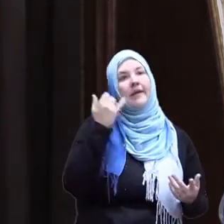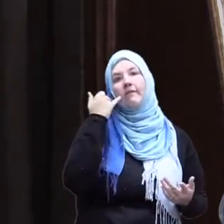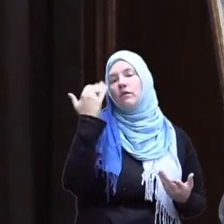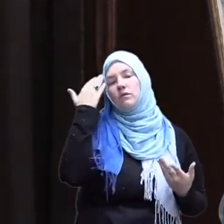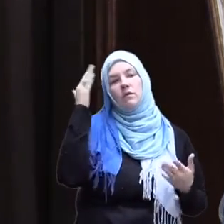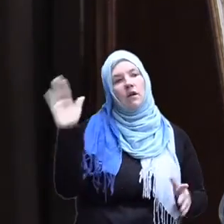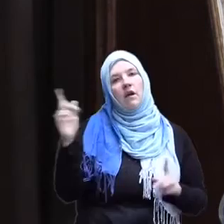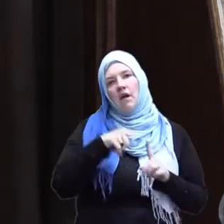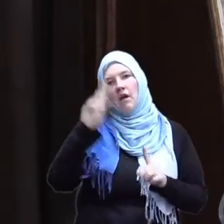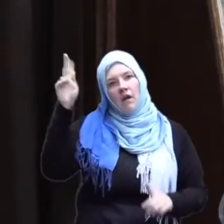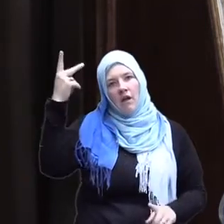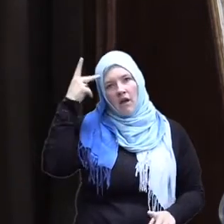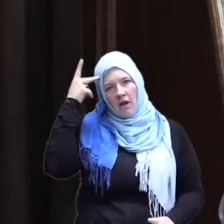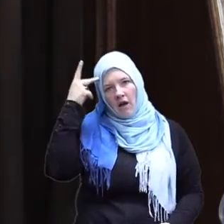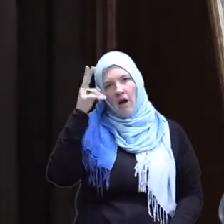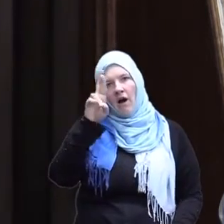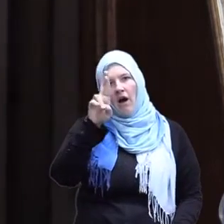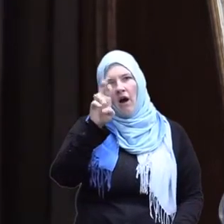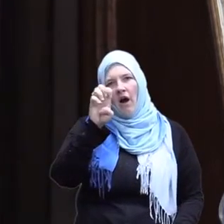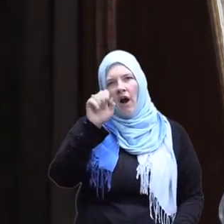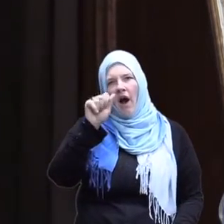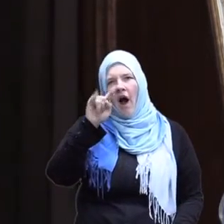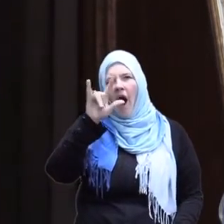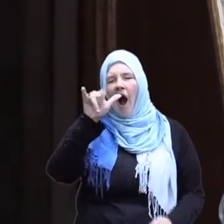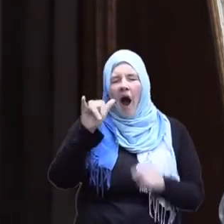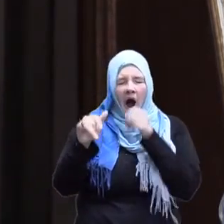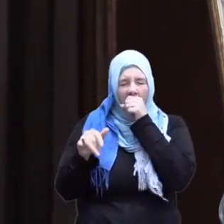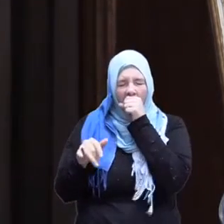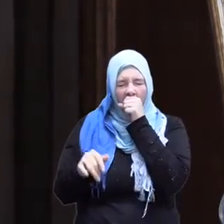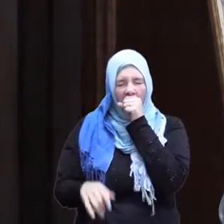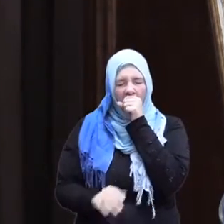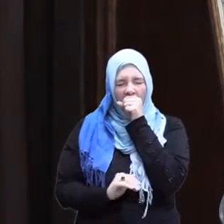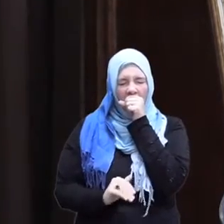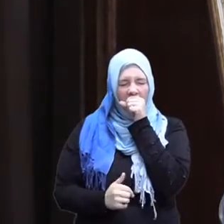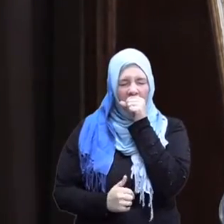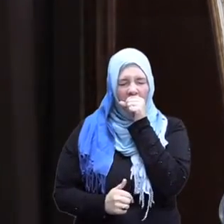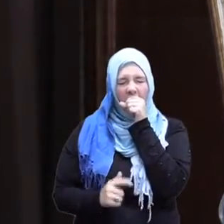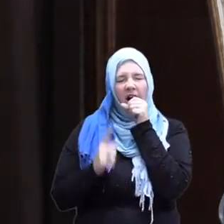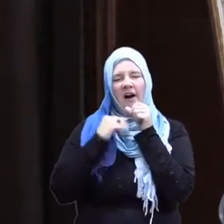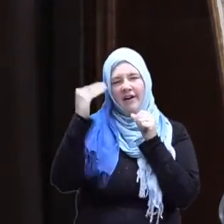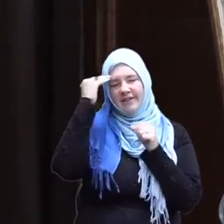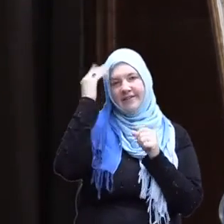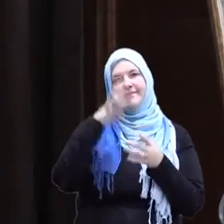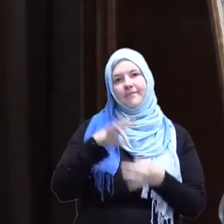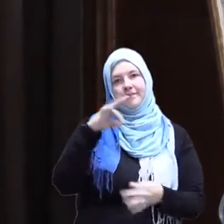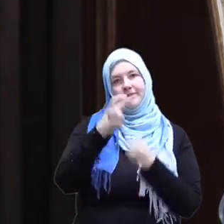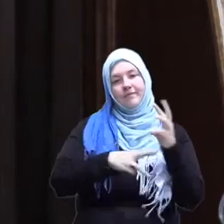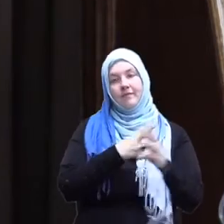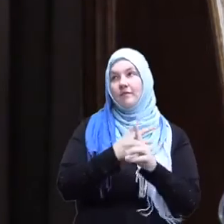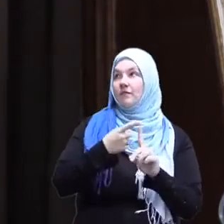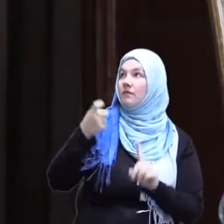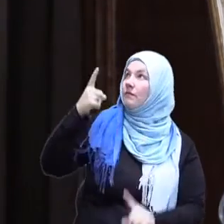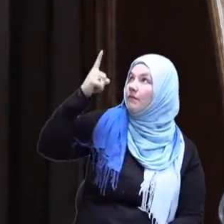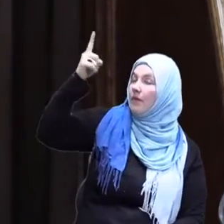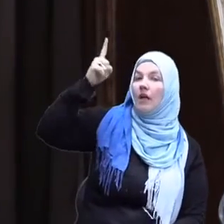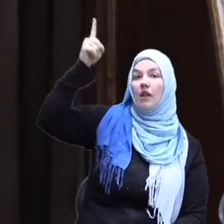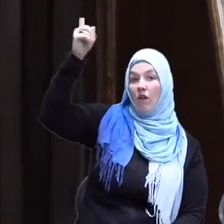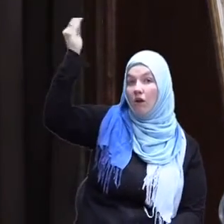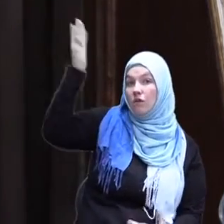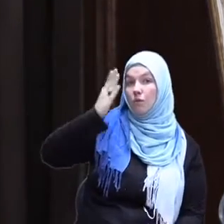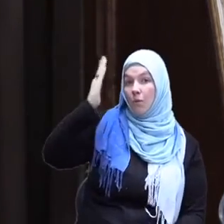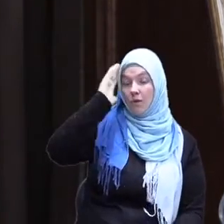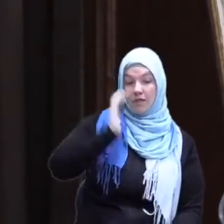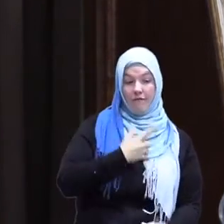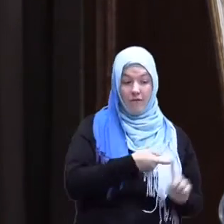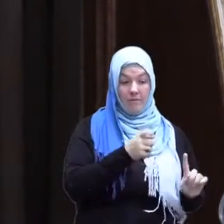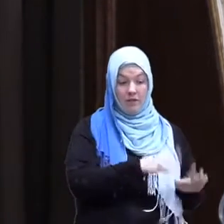it from the political reality, we should know it from the spiritual word of Allah. He is telling us, for